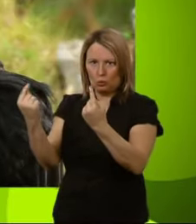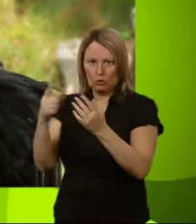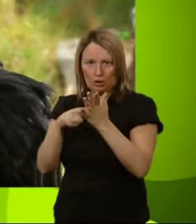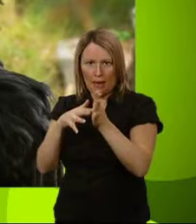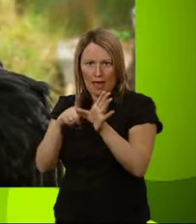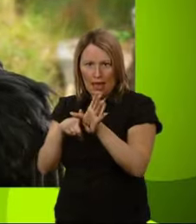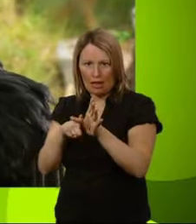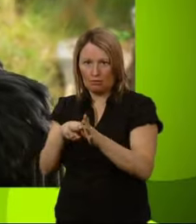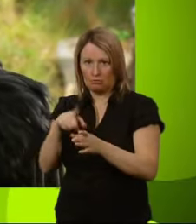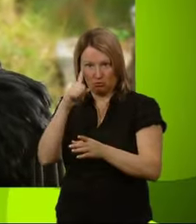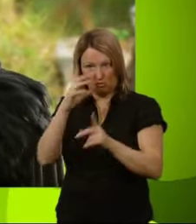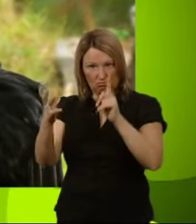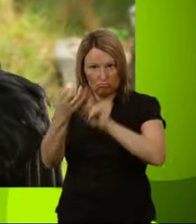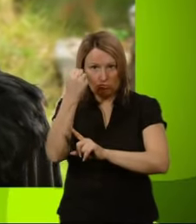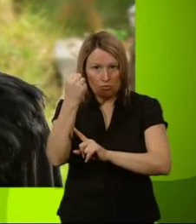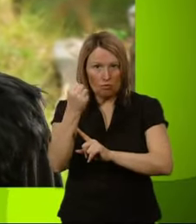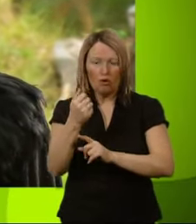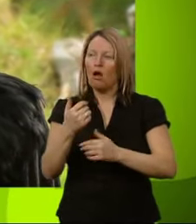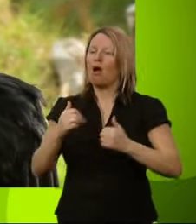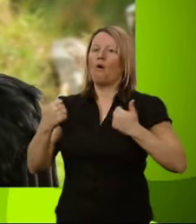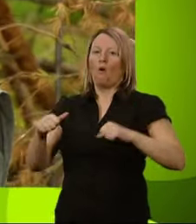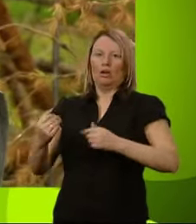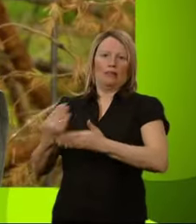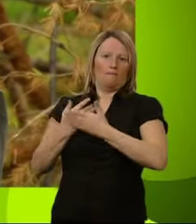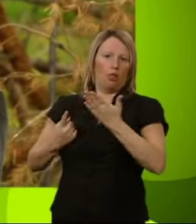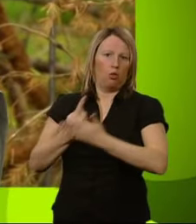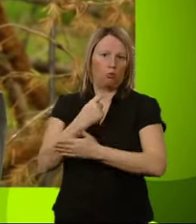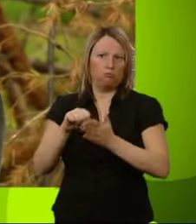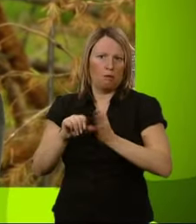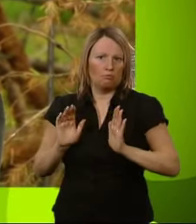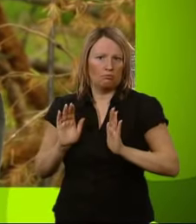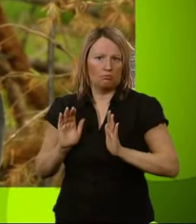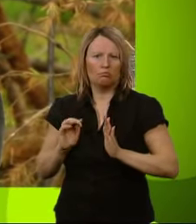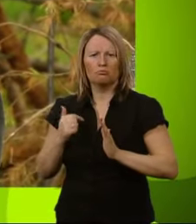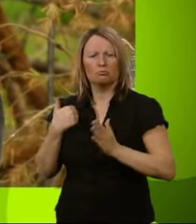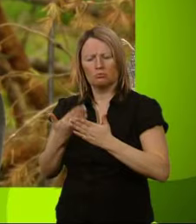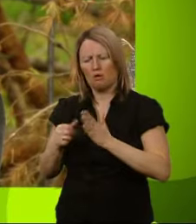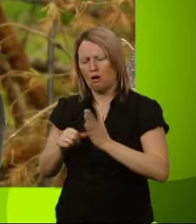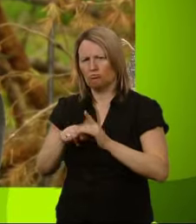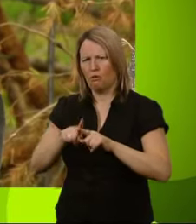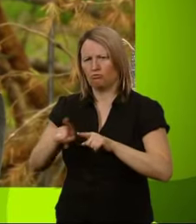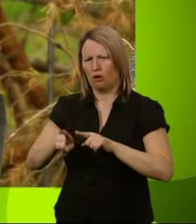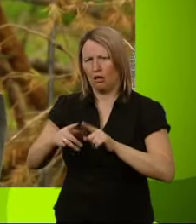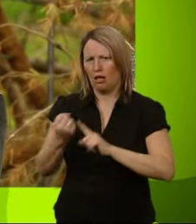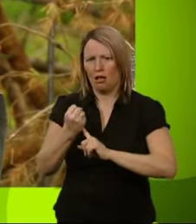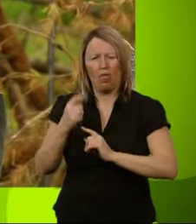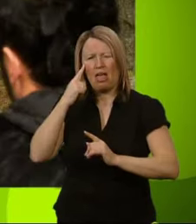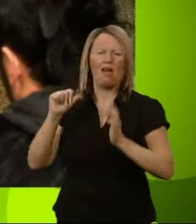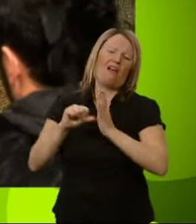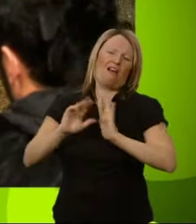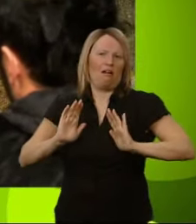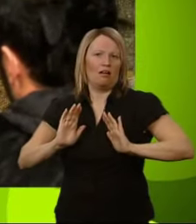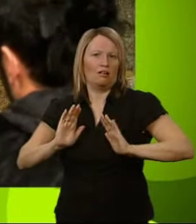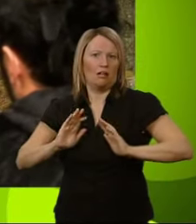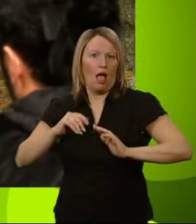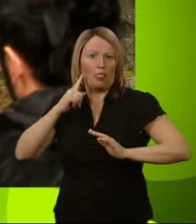you shine like the moon on your chest and pull yourself out of danger? I have been trying quite hard, but not as hard as I think I could be.